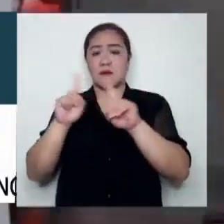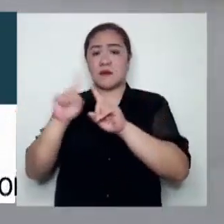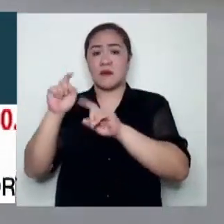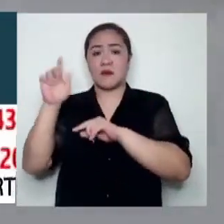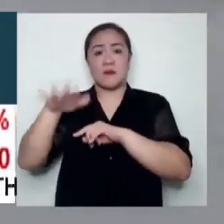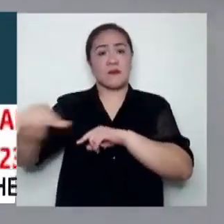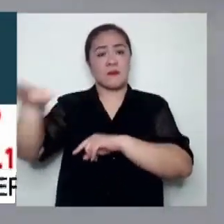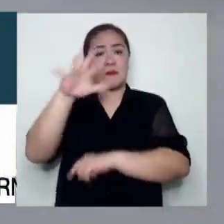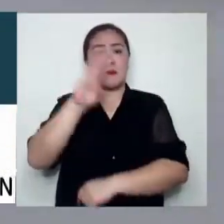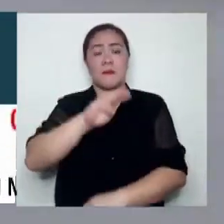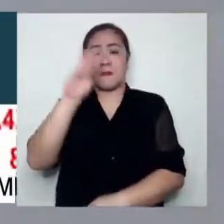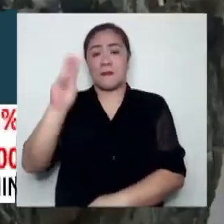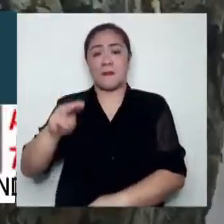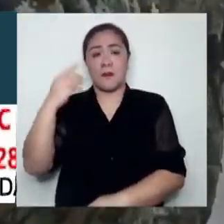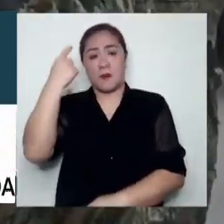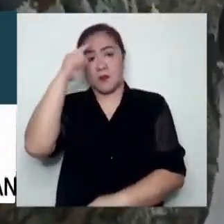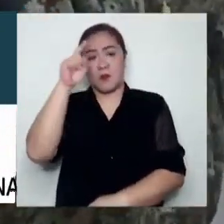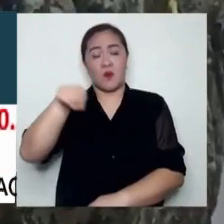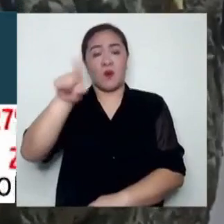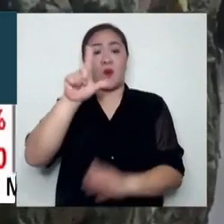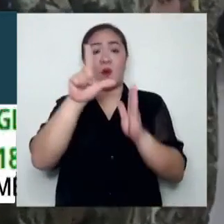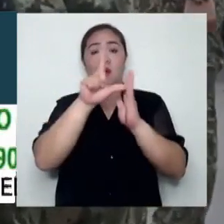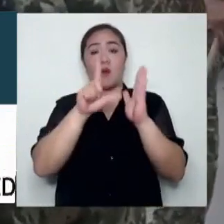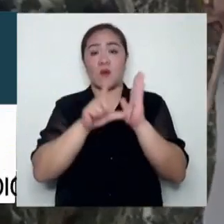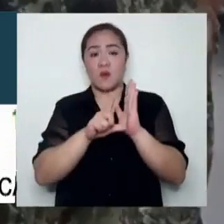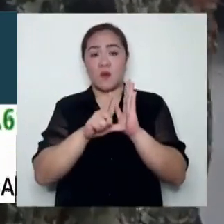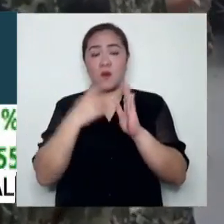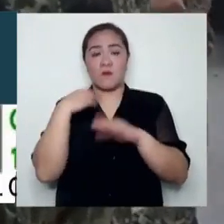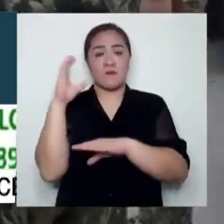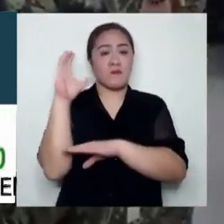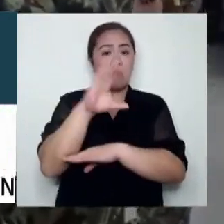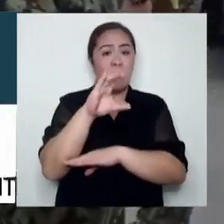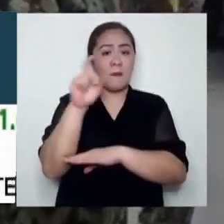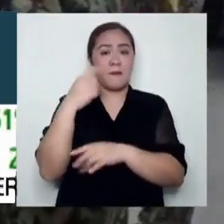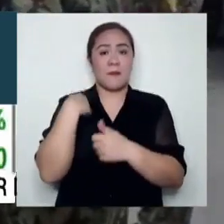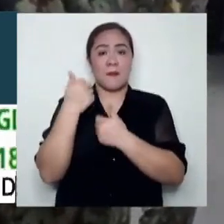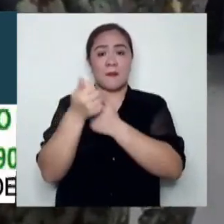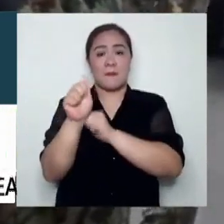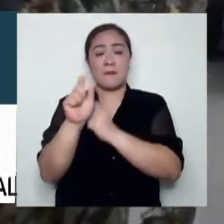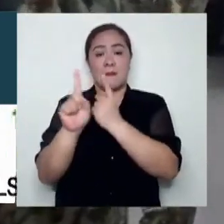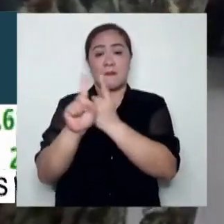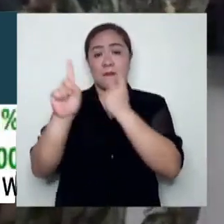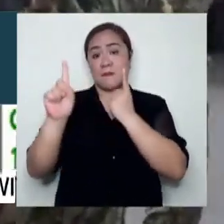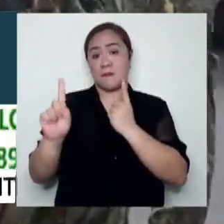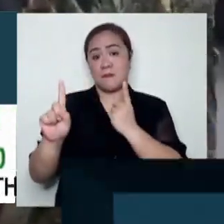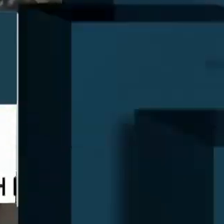Manila are only for law enforcement and ensuring proper physical distancing.